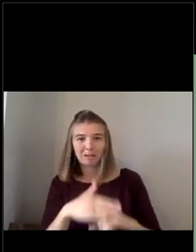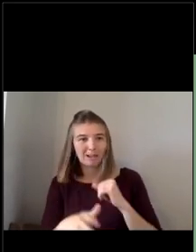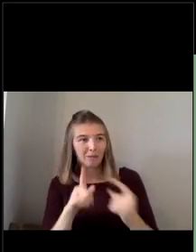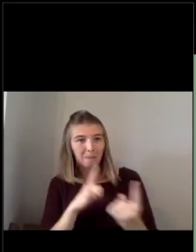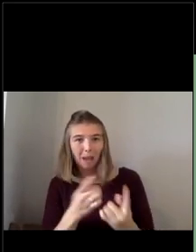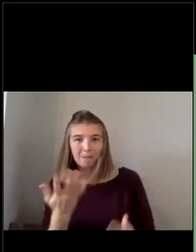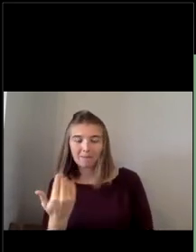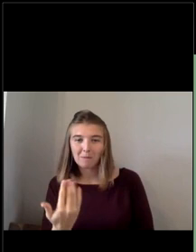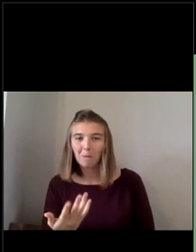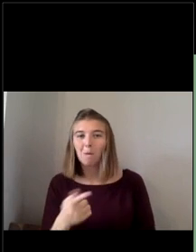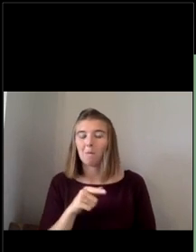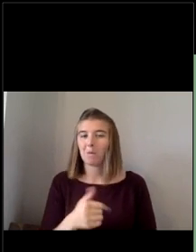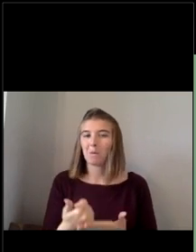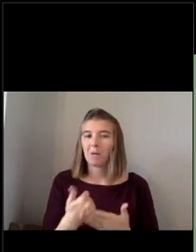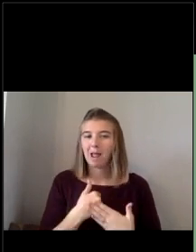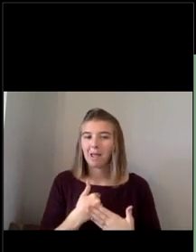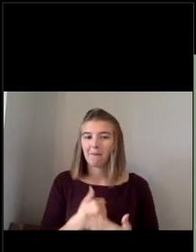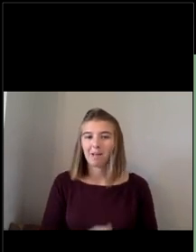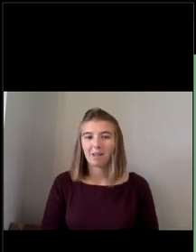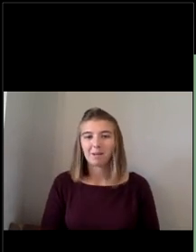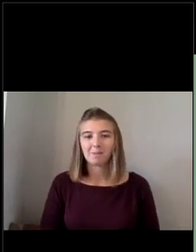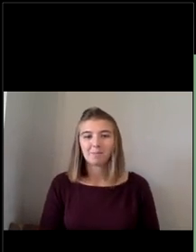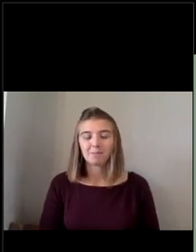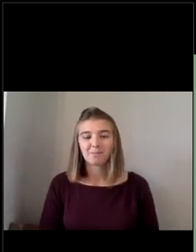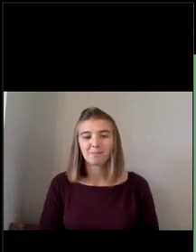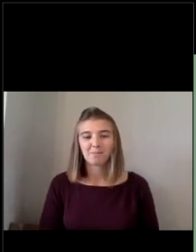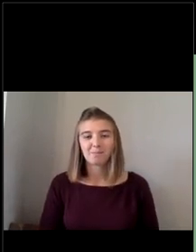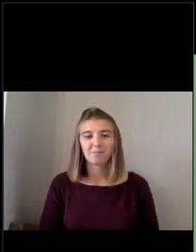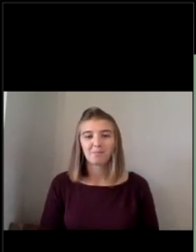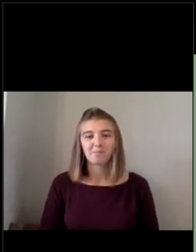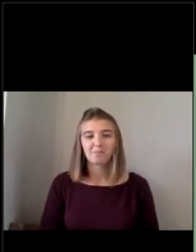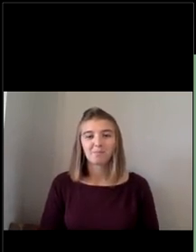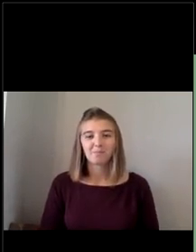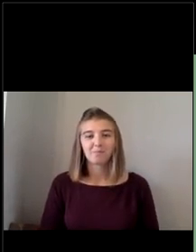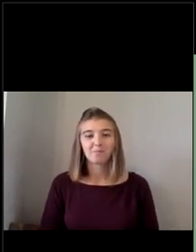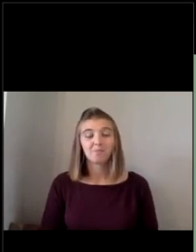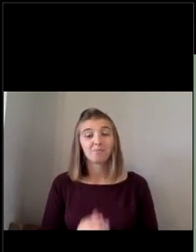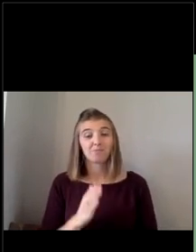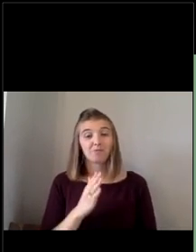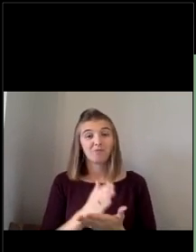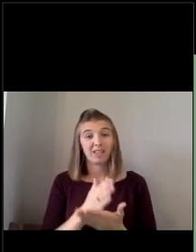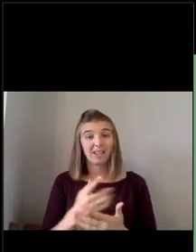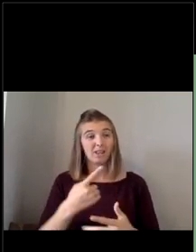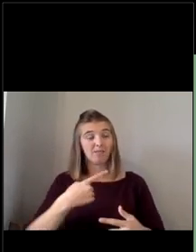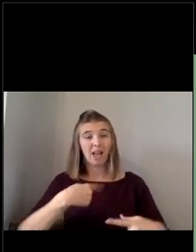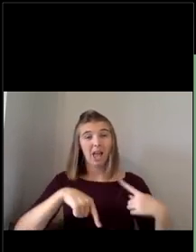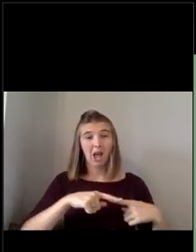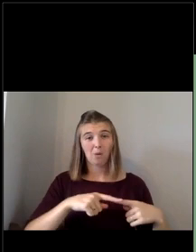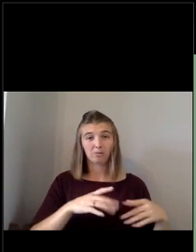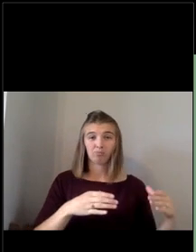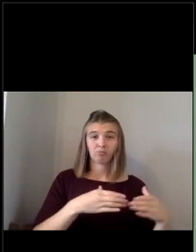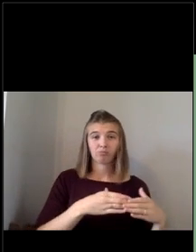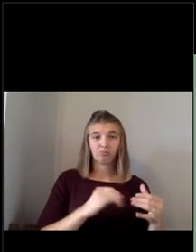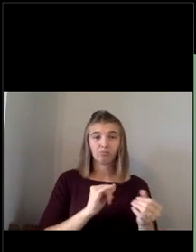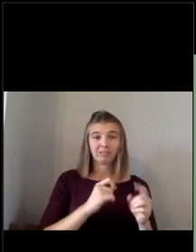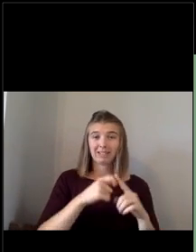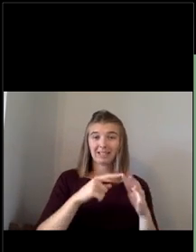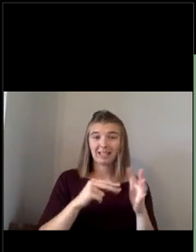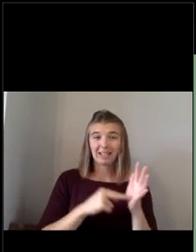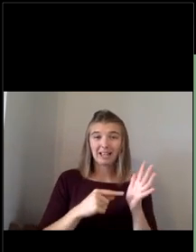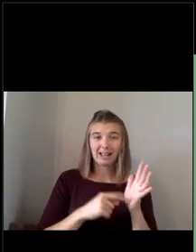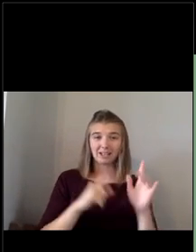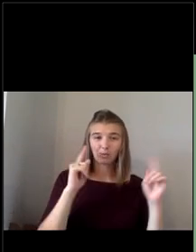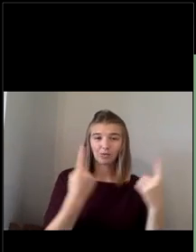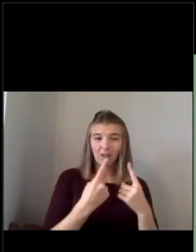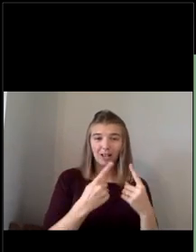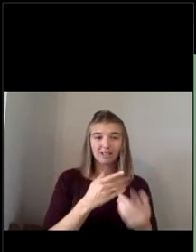school is also focused on building a sense of belonging amongst all students and staff. And I believe that all of these things are helping